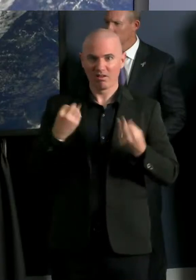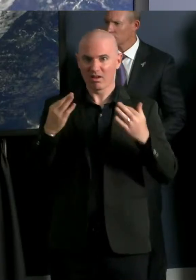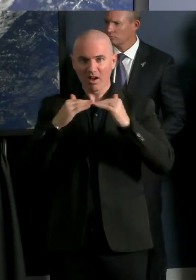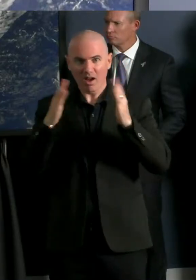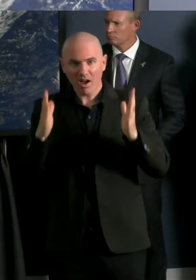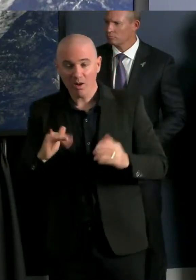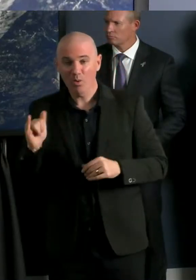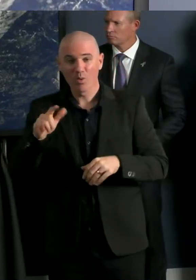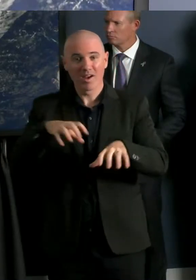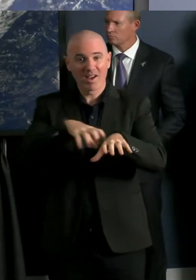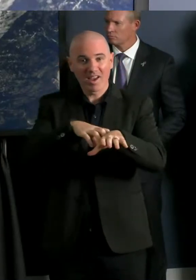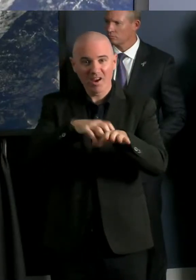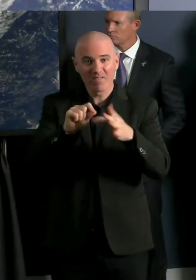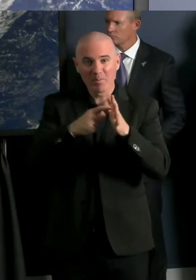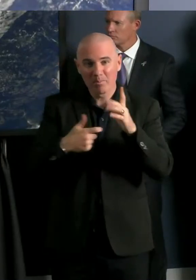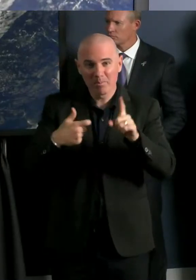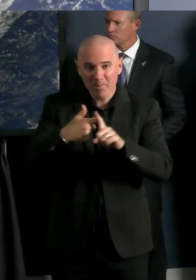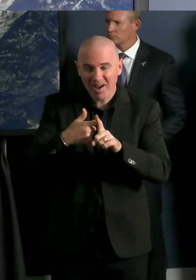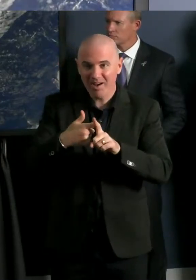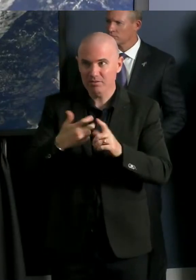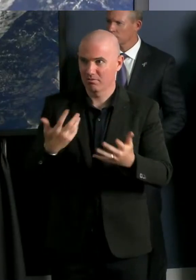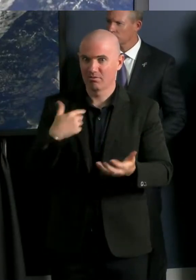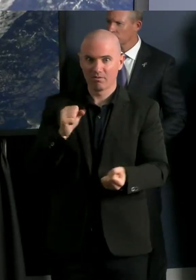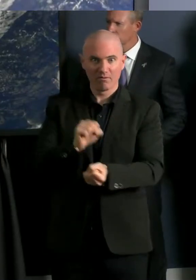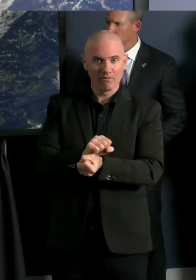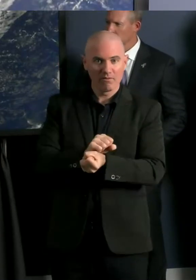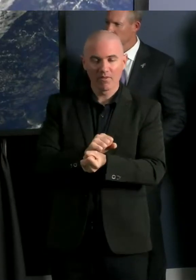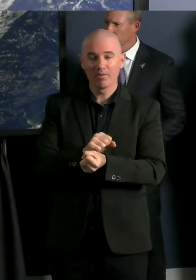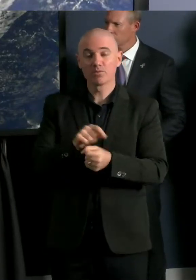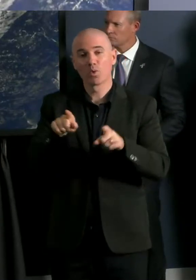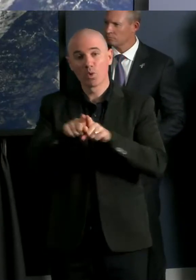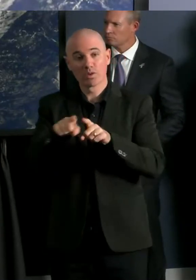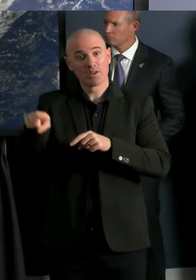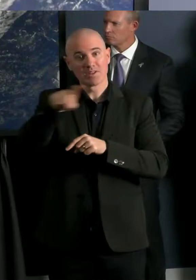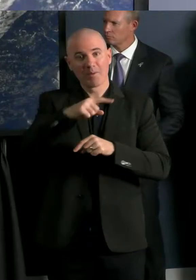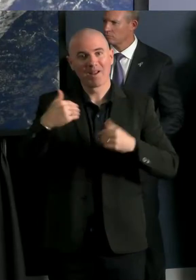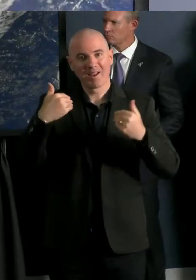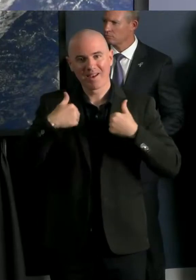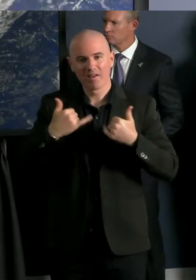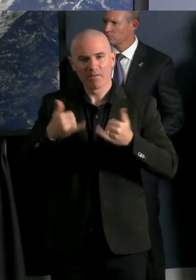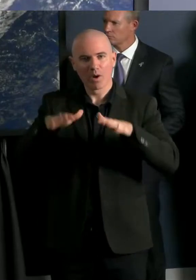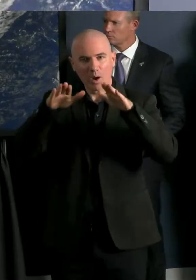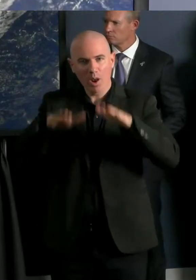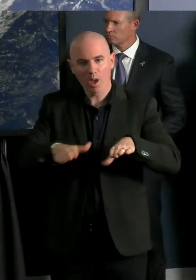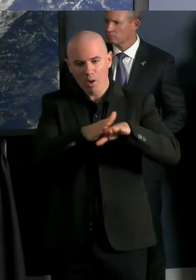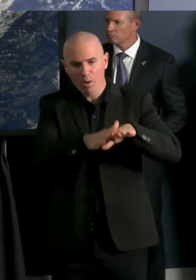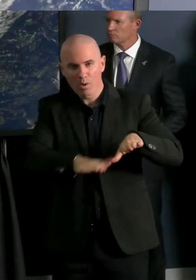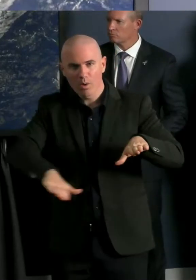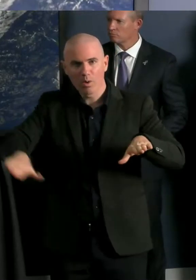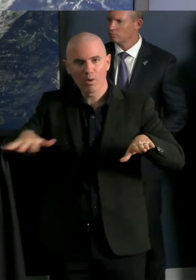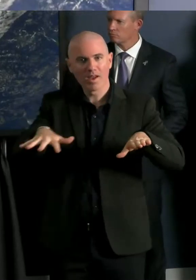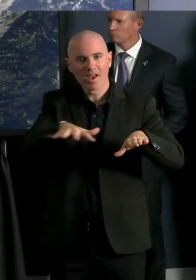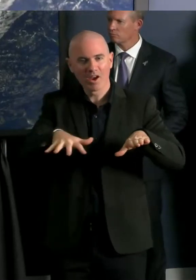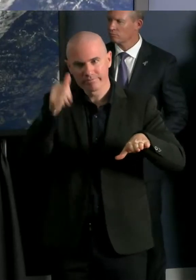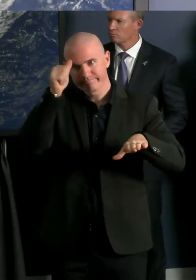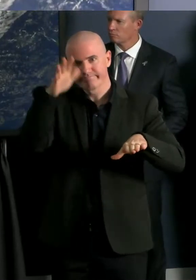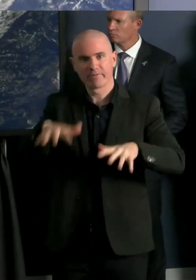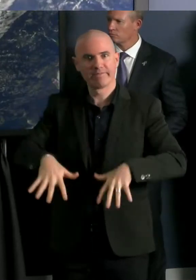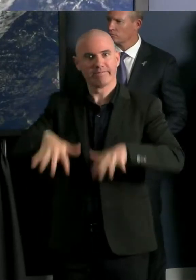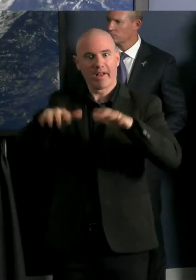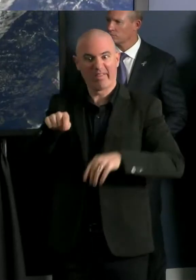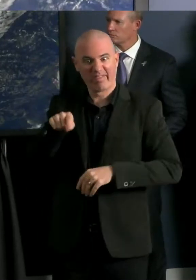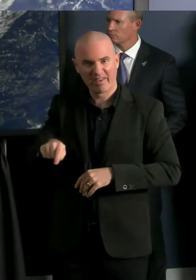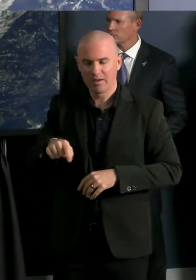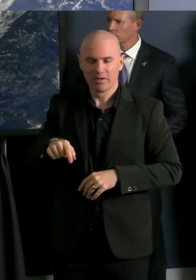parks up in that area, but also for those residents in that low-lying area that could be impacted by our storm surge. So as the